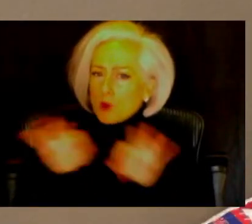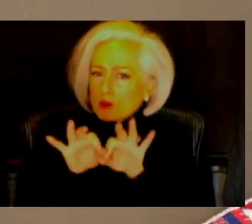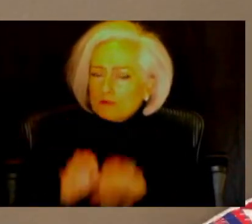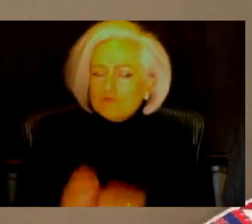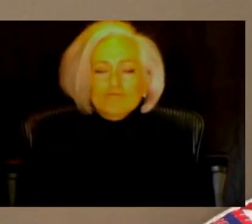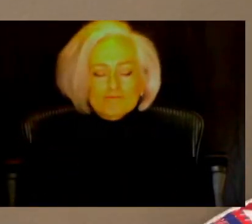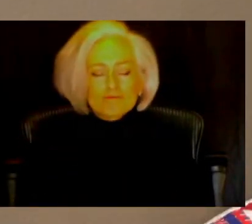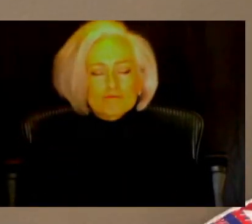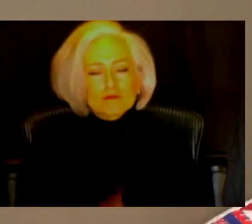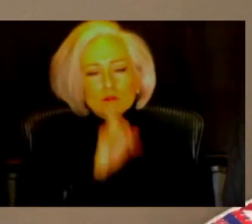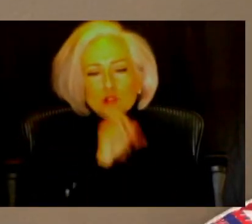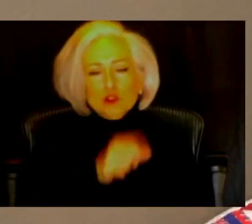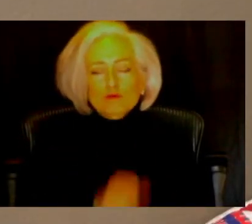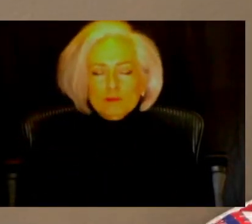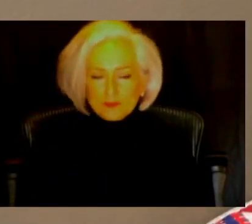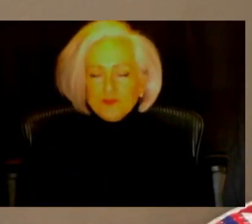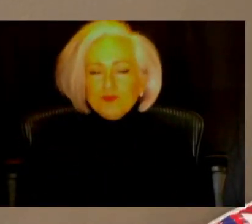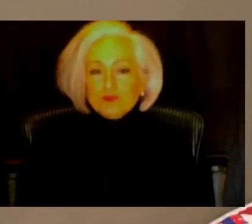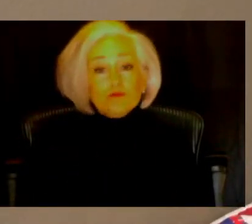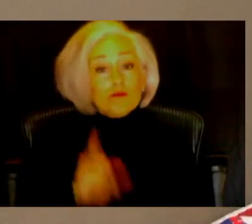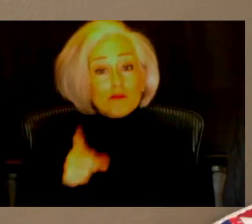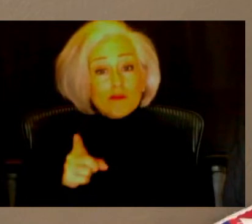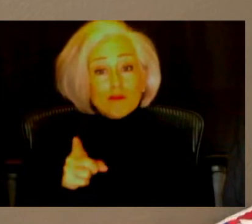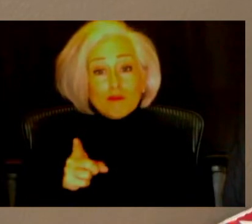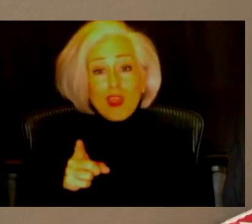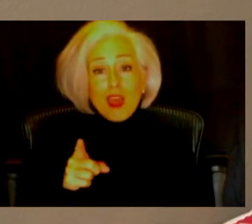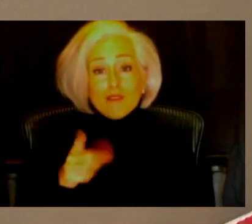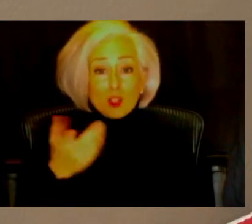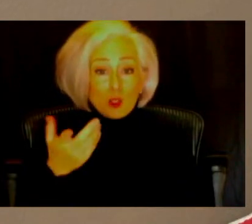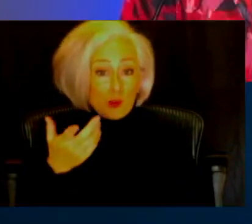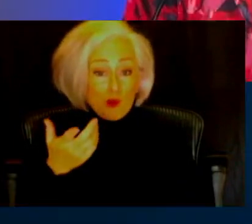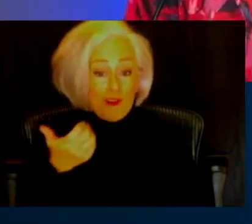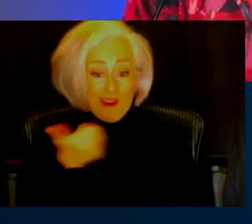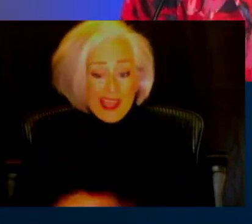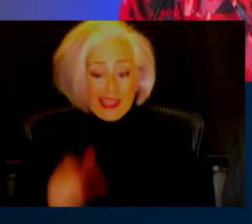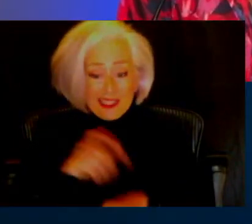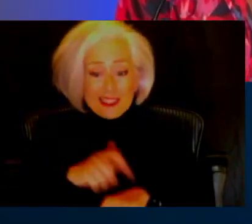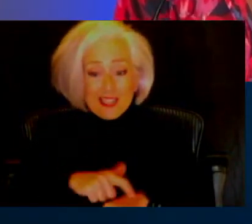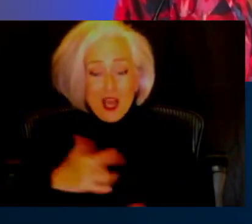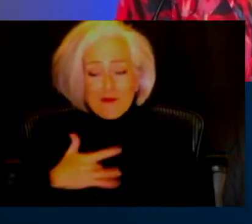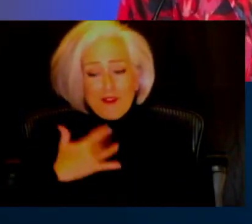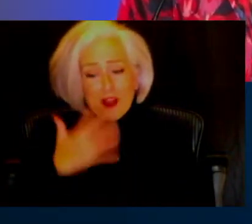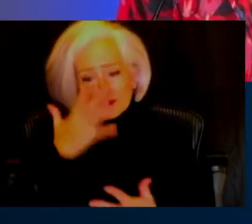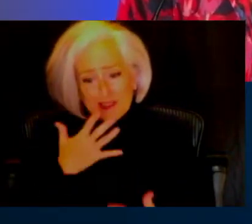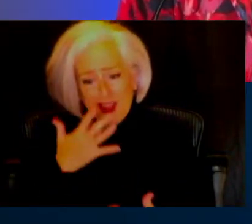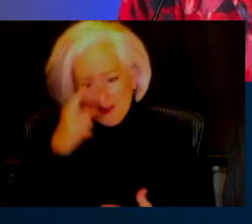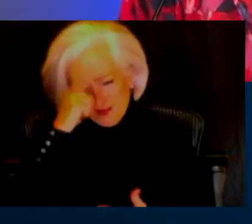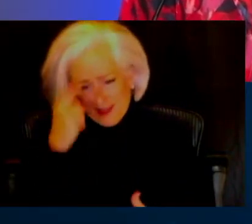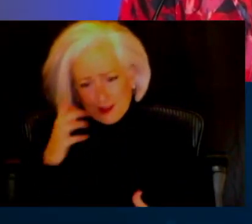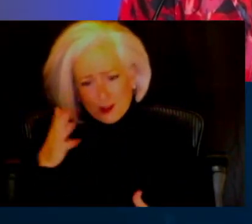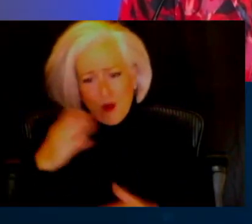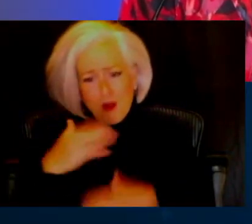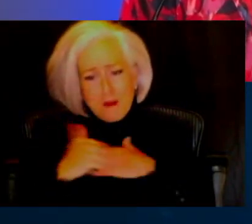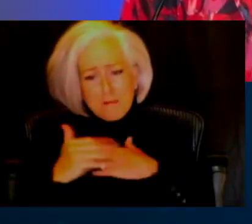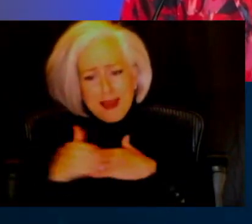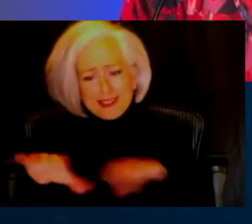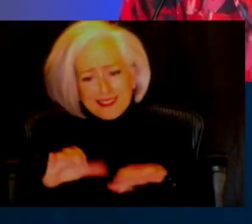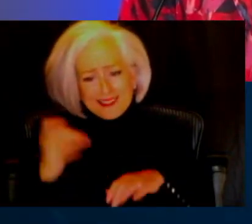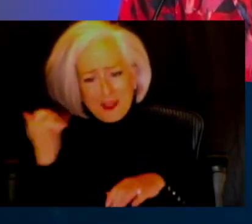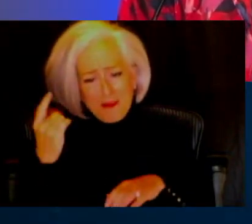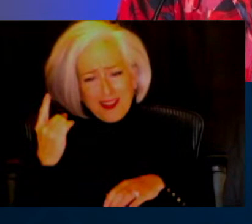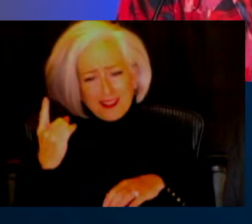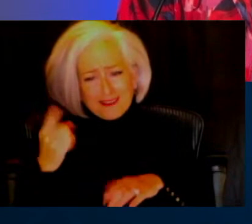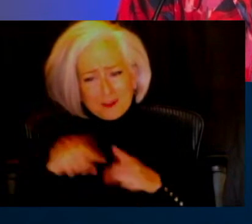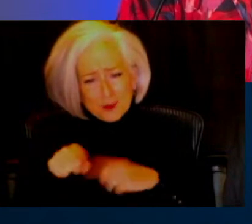Sure. I mean, have you ever been let down by your pet? I mean, Never. That's the basic question. I mean, there you go. So they're loyal,